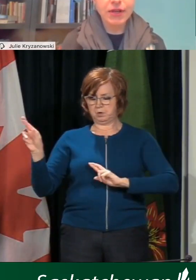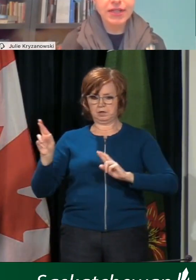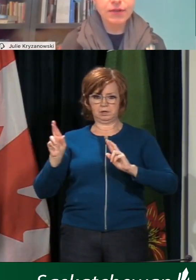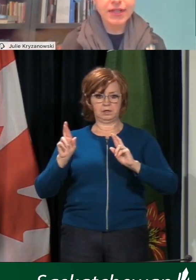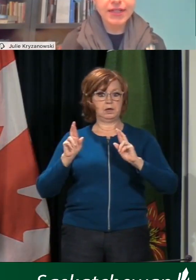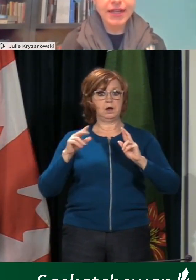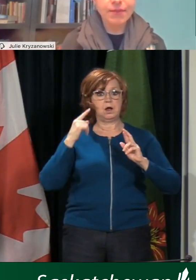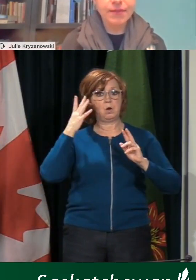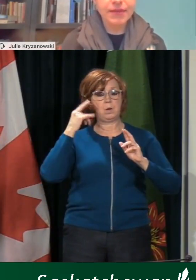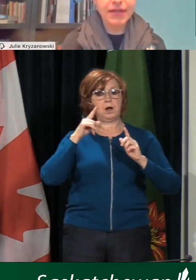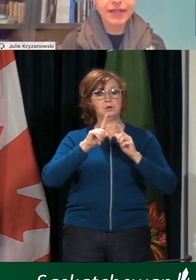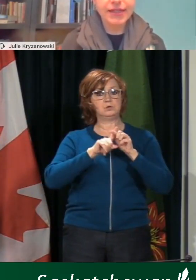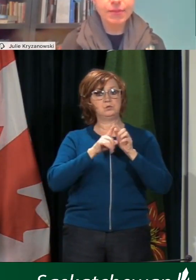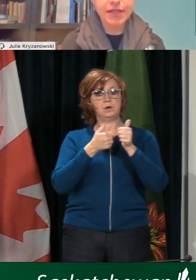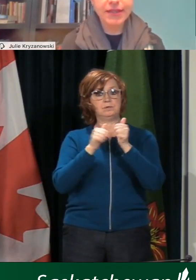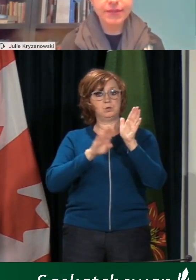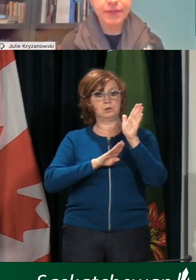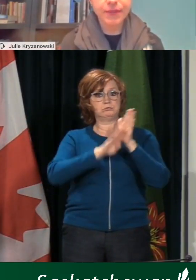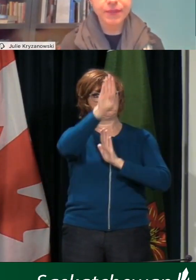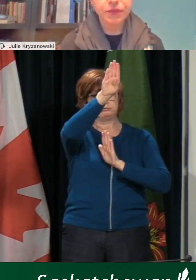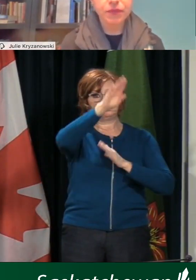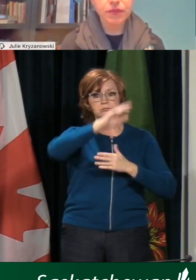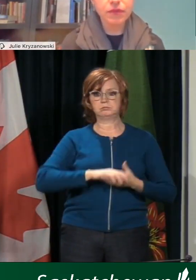respond in real time. Next slide, please.